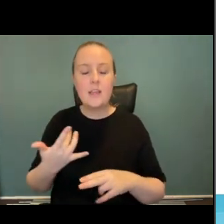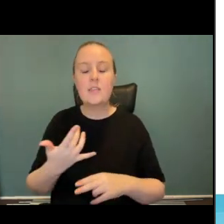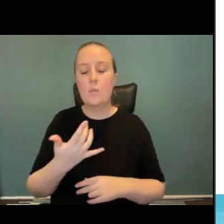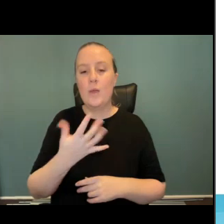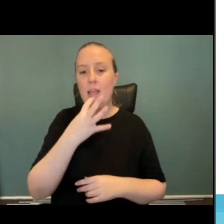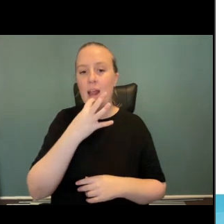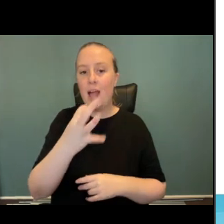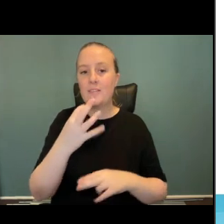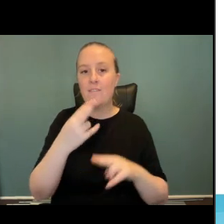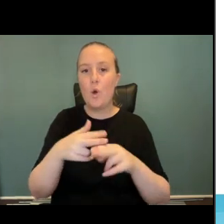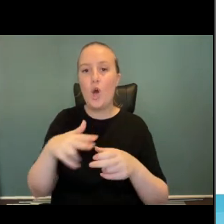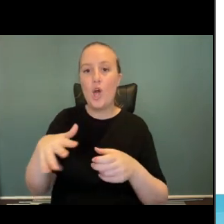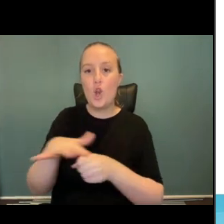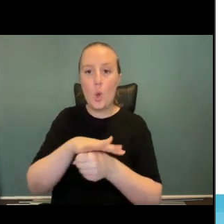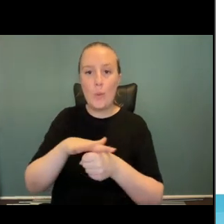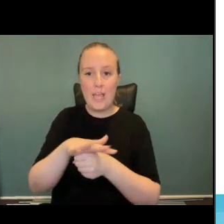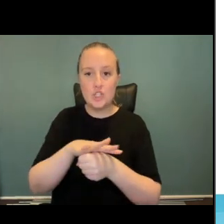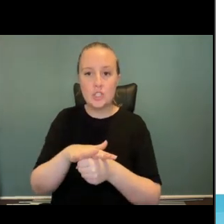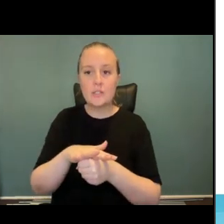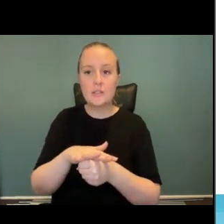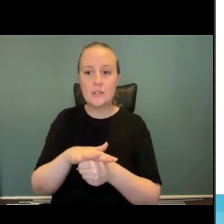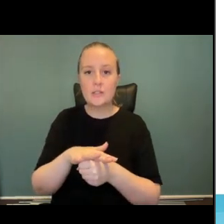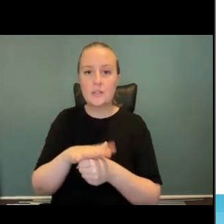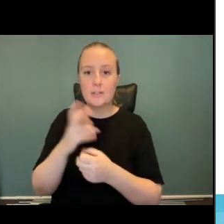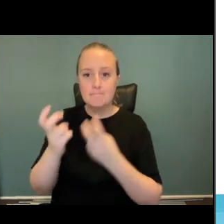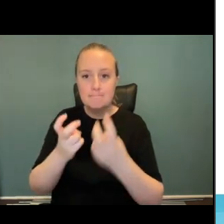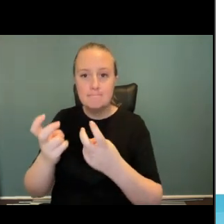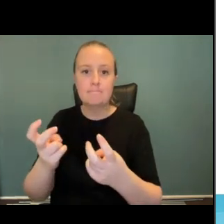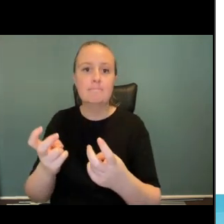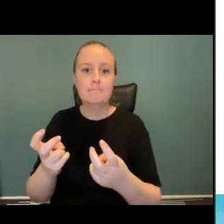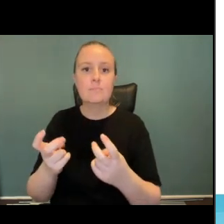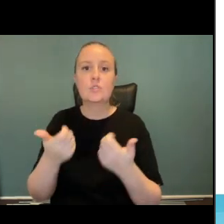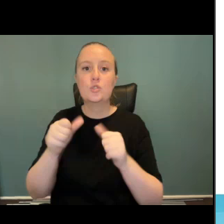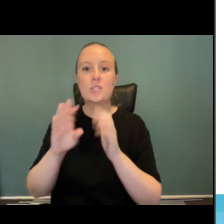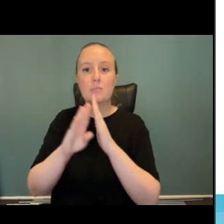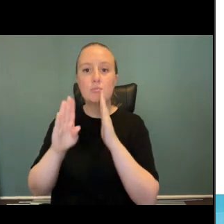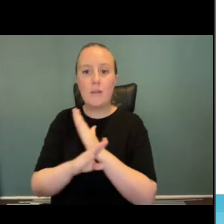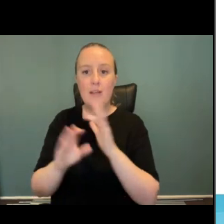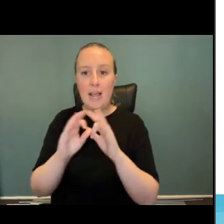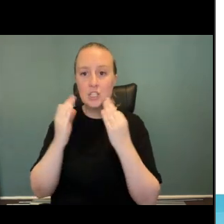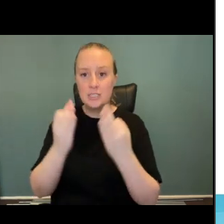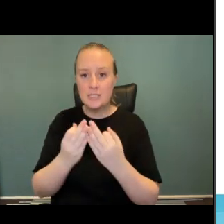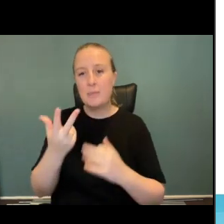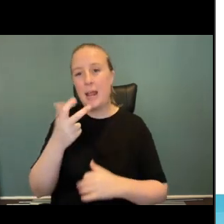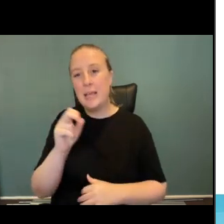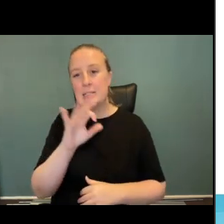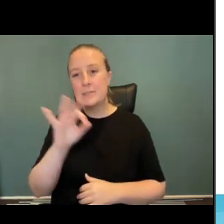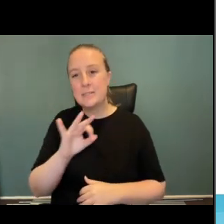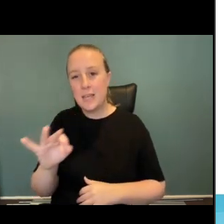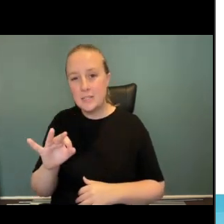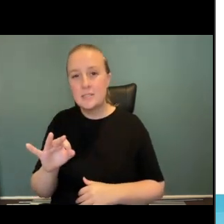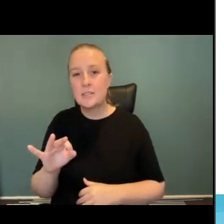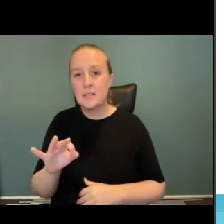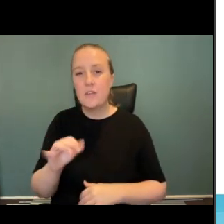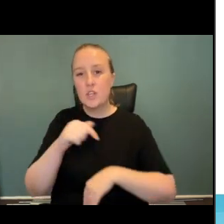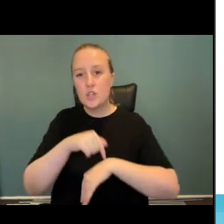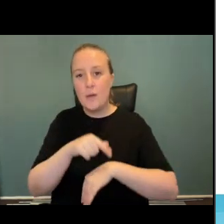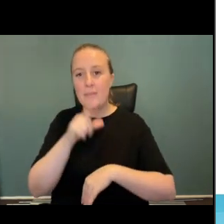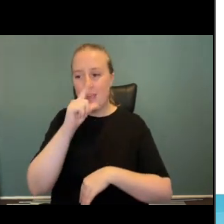is done through a private agency. They quite often, about 80% of the time, they can generally find where this person